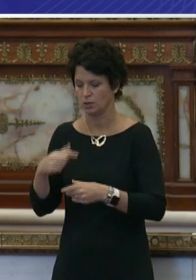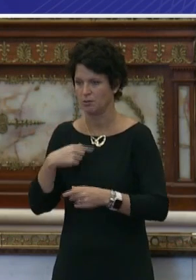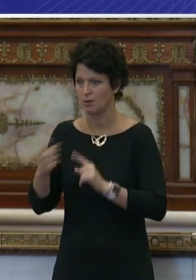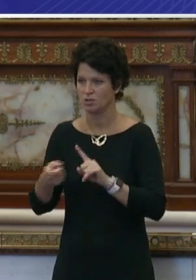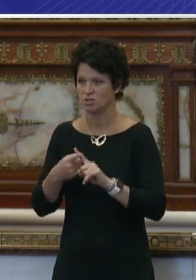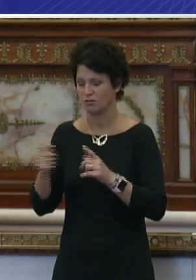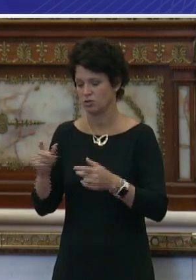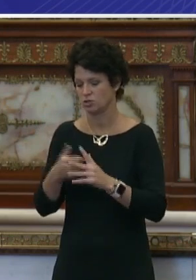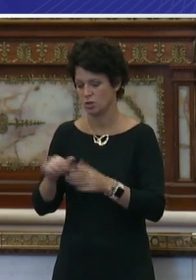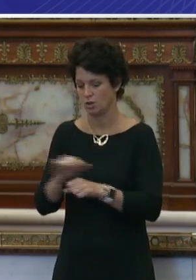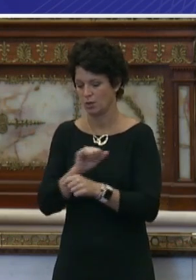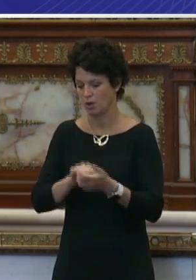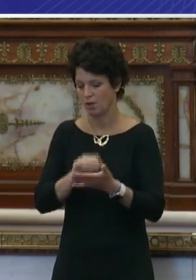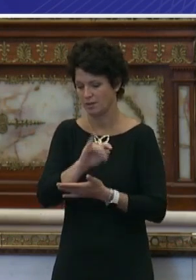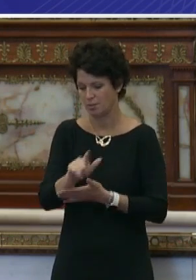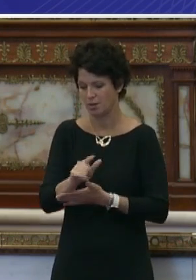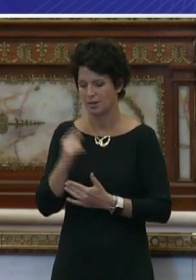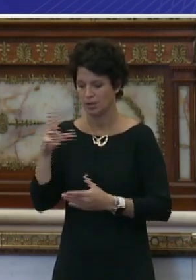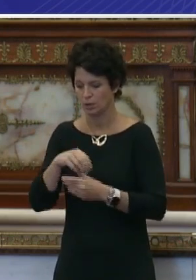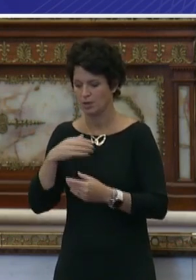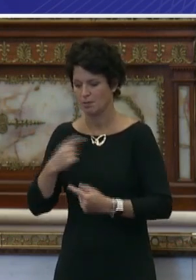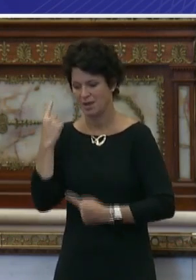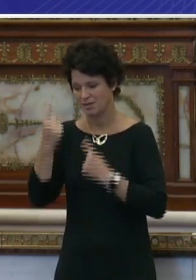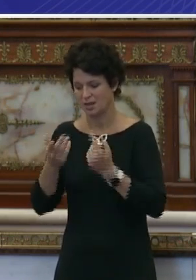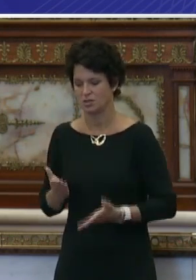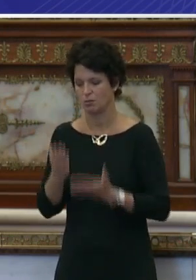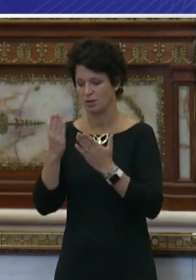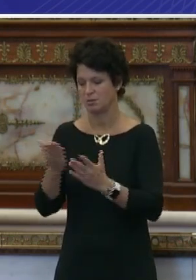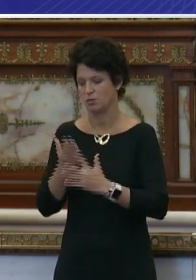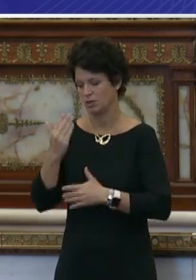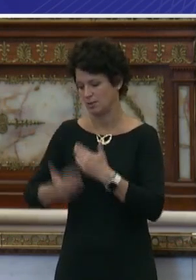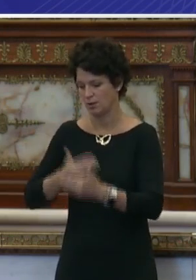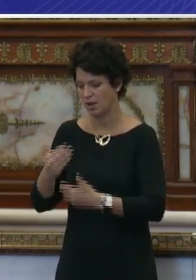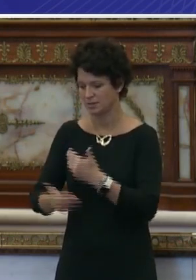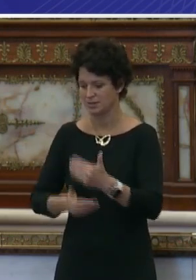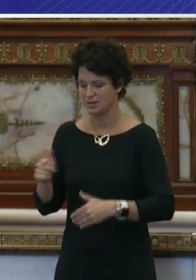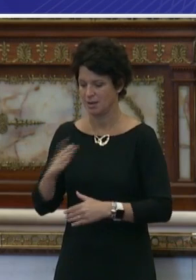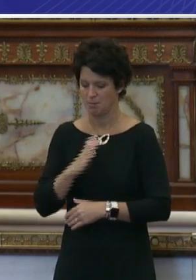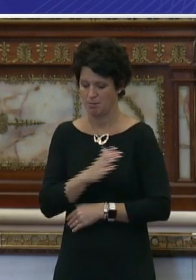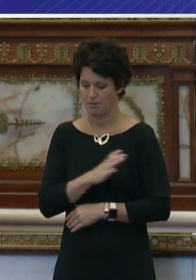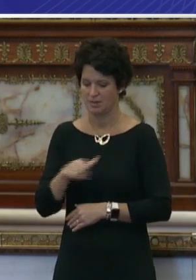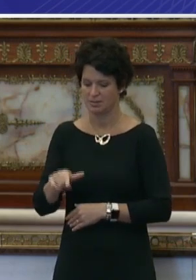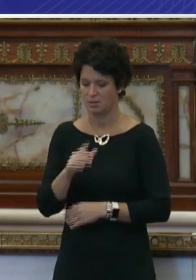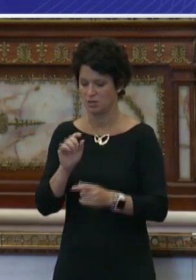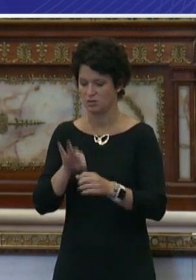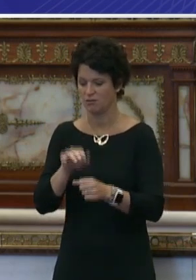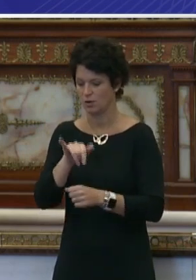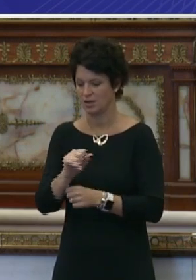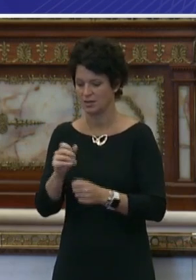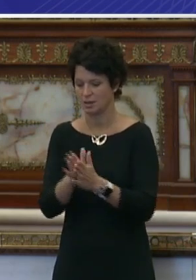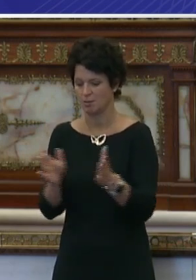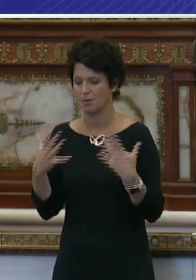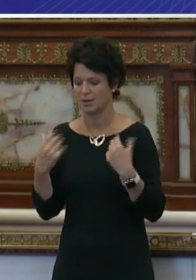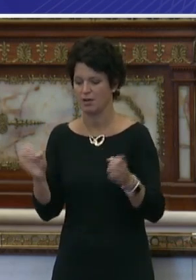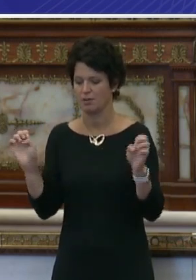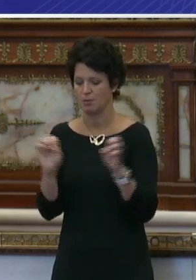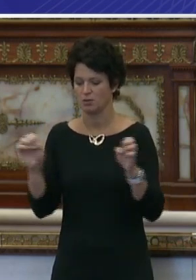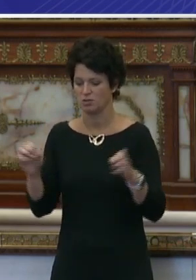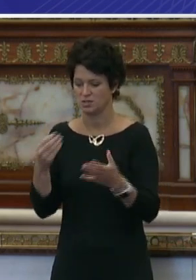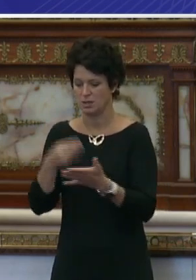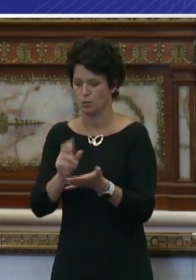first started working on the bill and including my thoughts and recommendations throughout the process. I ask the members of this committee to vote yes on public health emergency